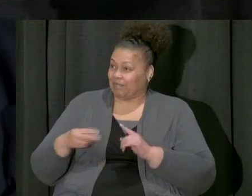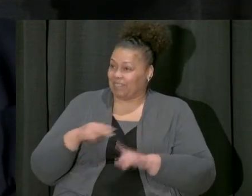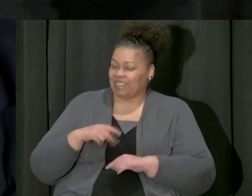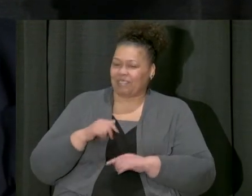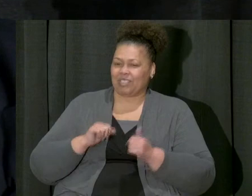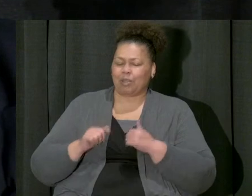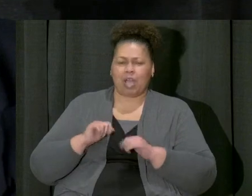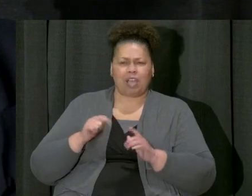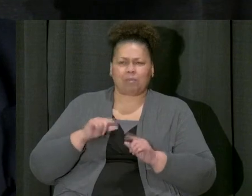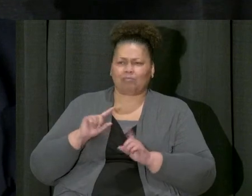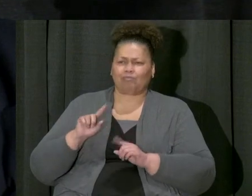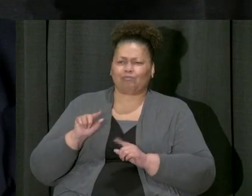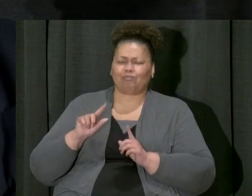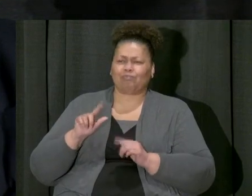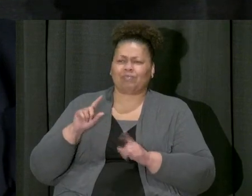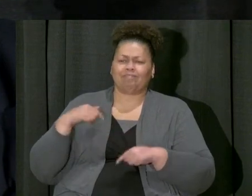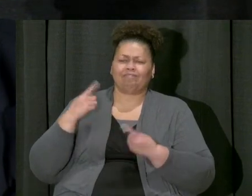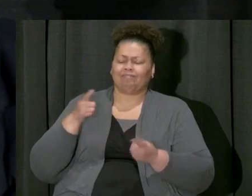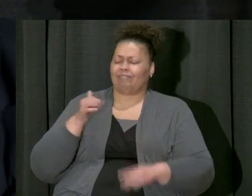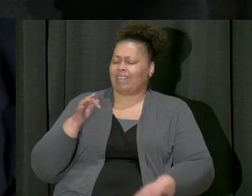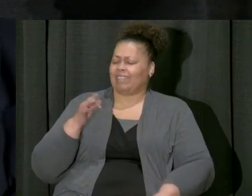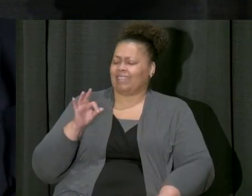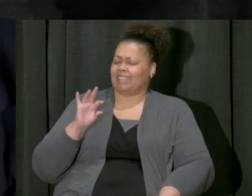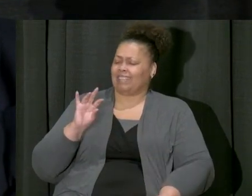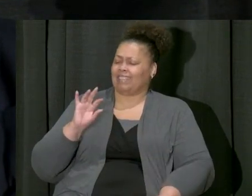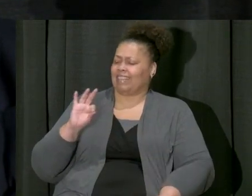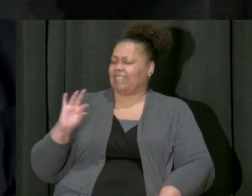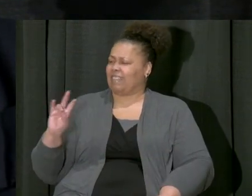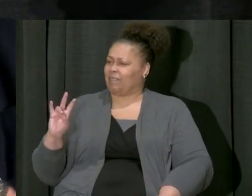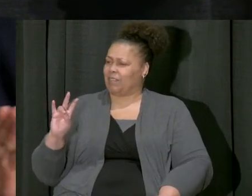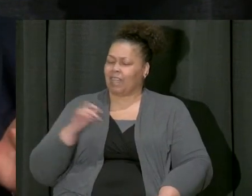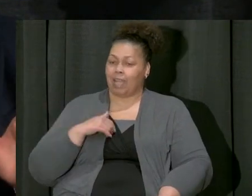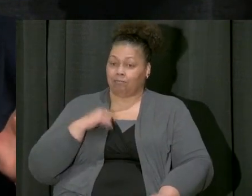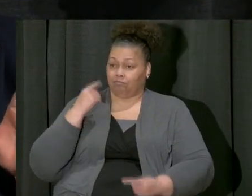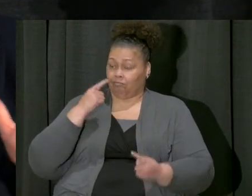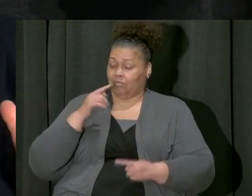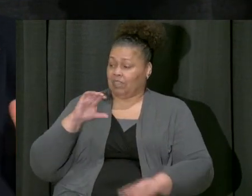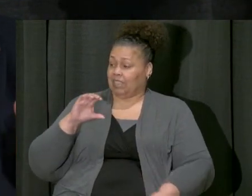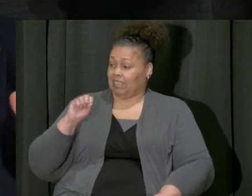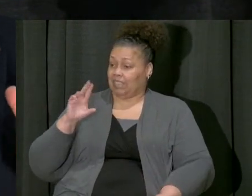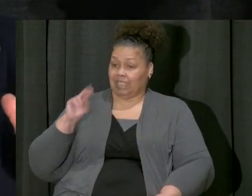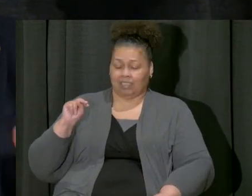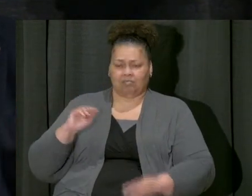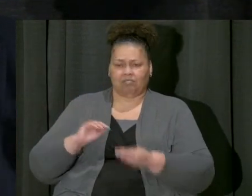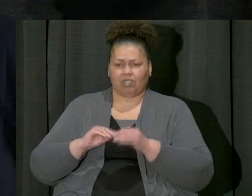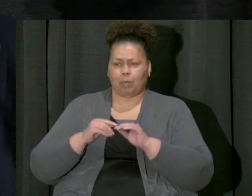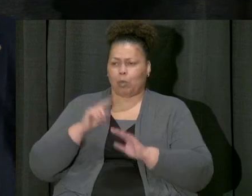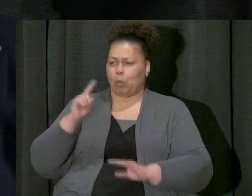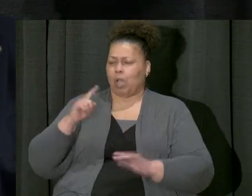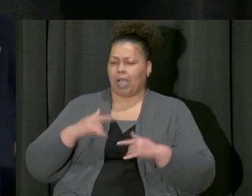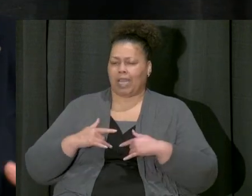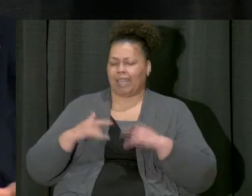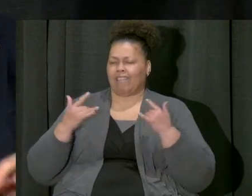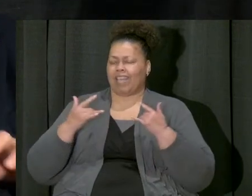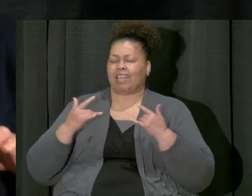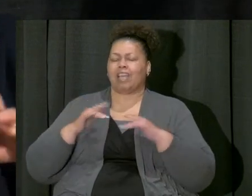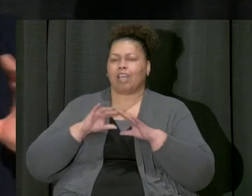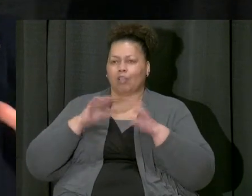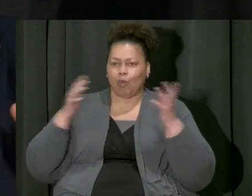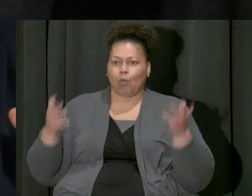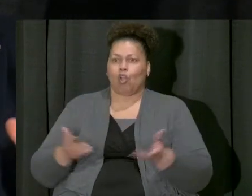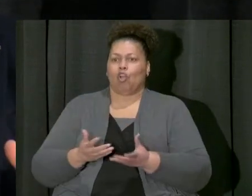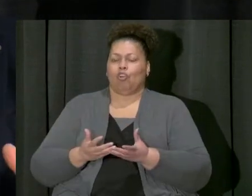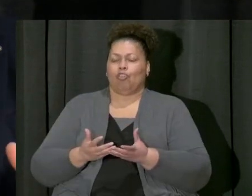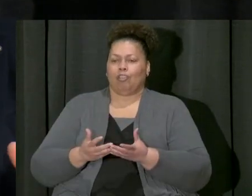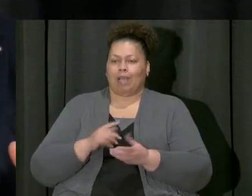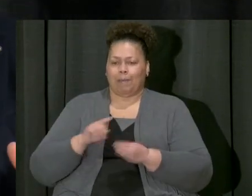CSUN since 1997. And I consider CSUN like the number one event in the world about